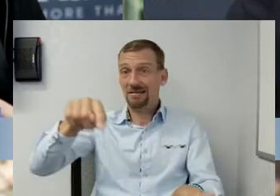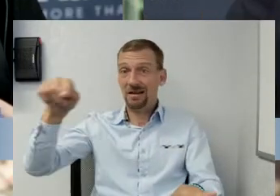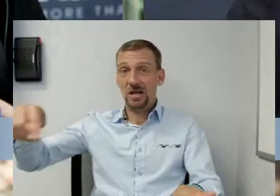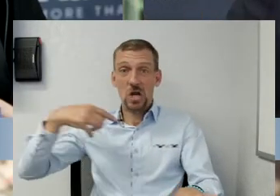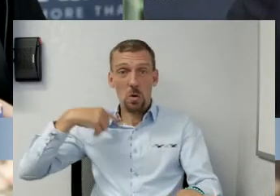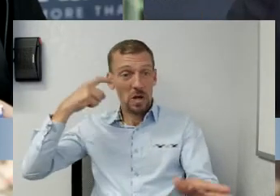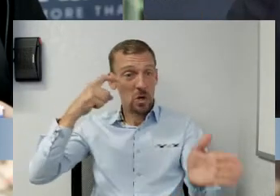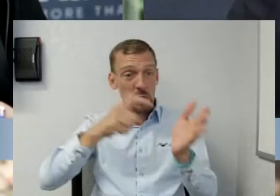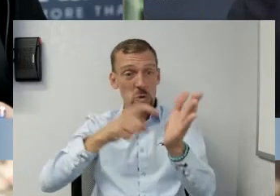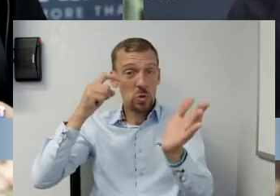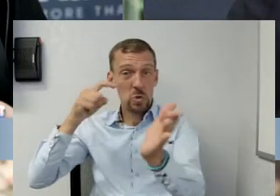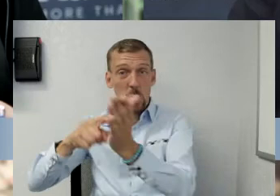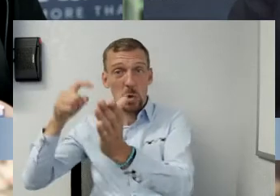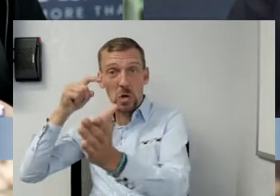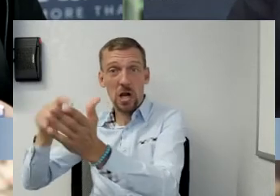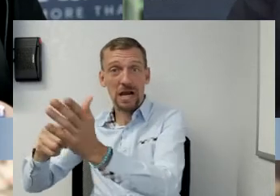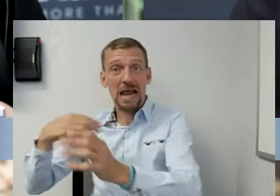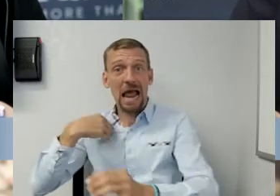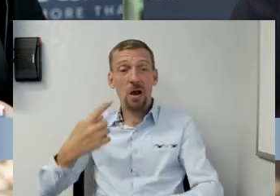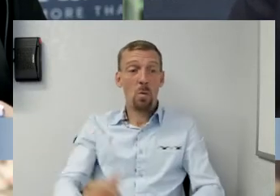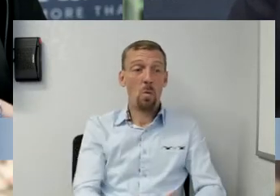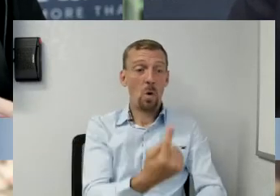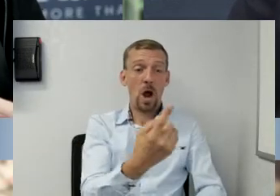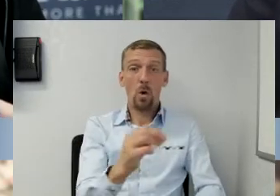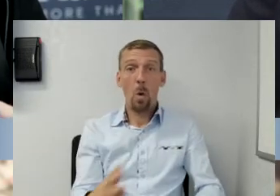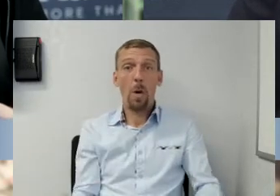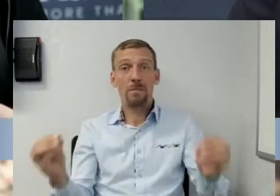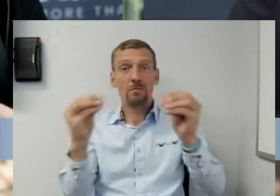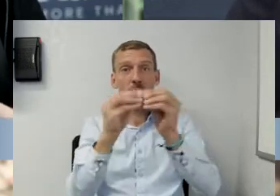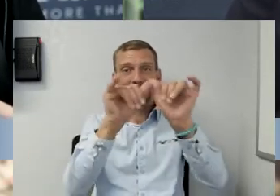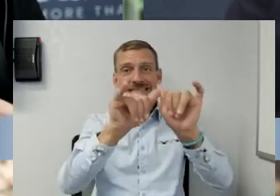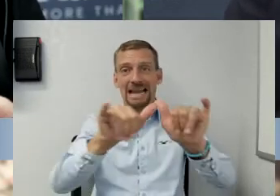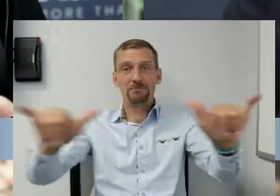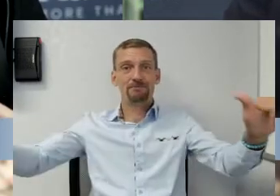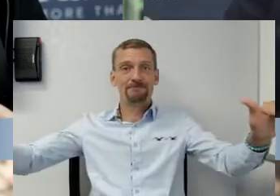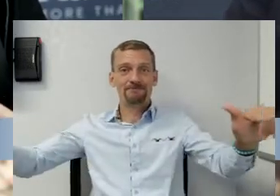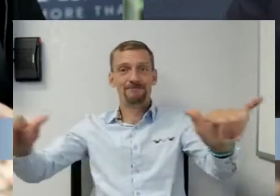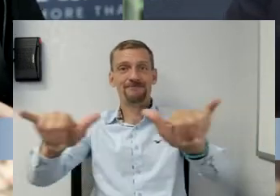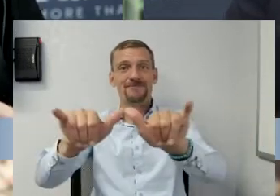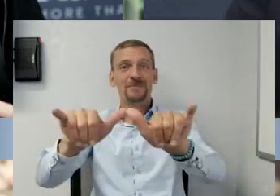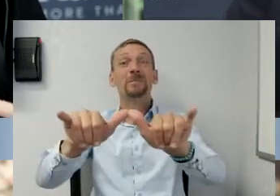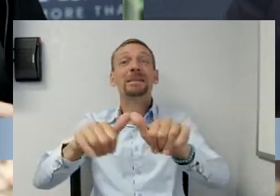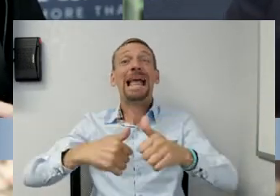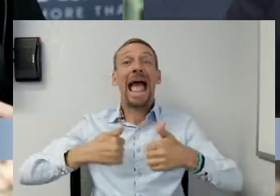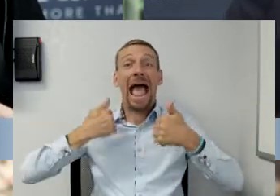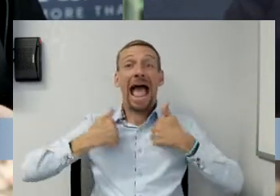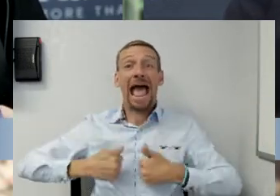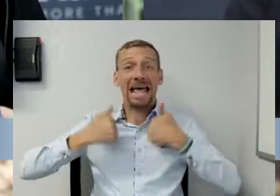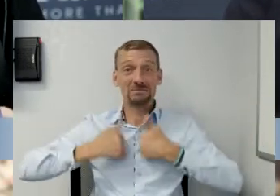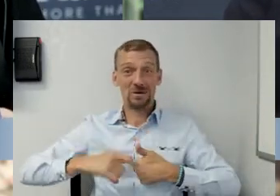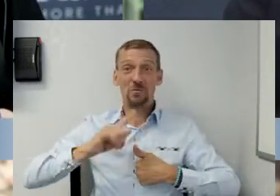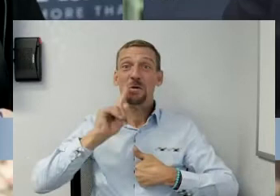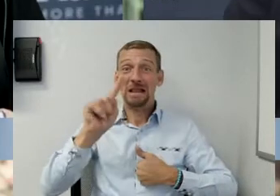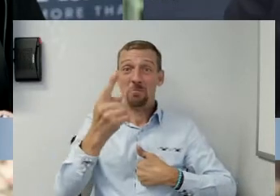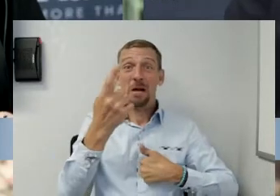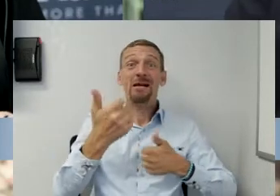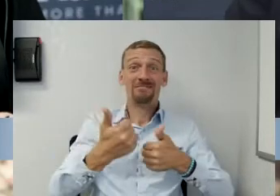in the hospital had one or more underlying comorbidities. And asthma was a big one.